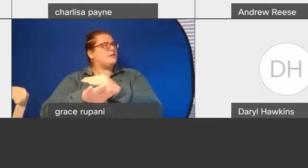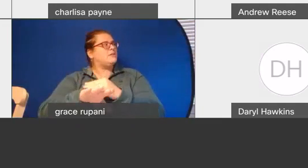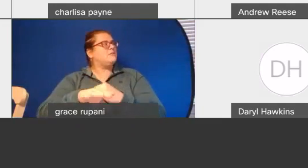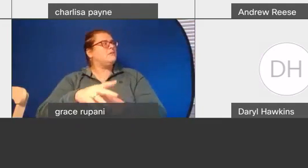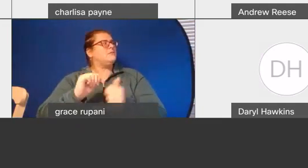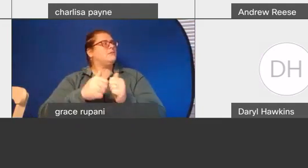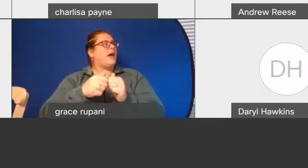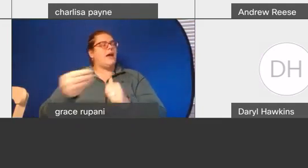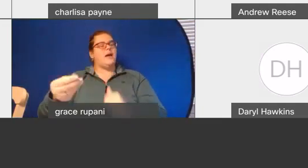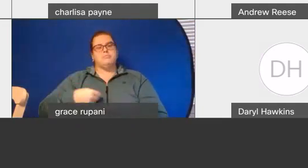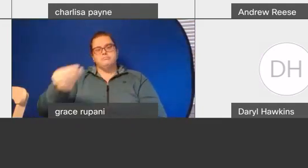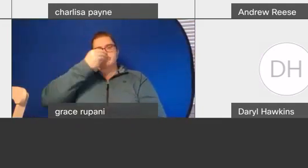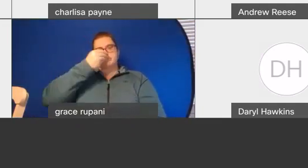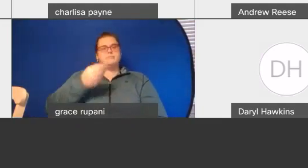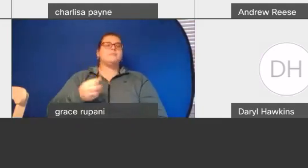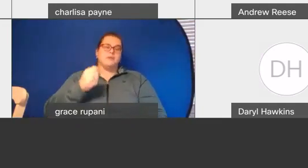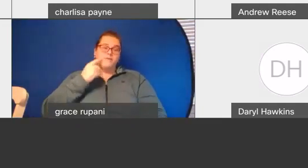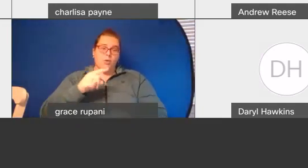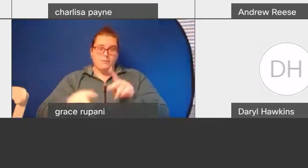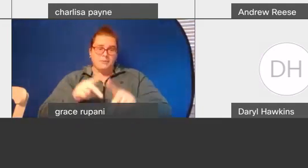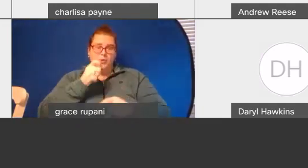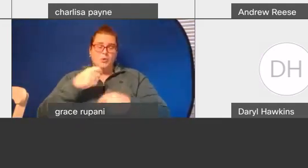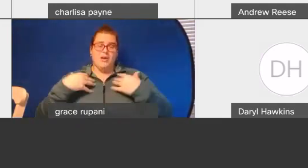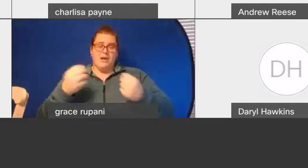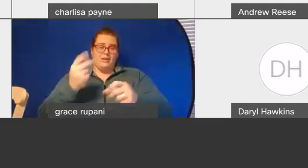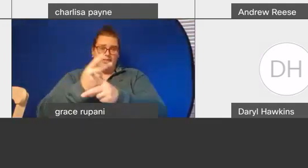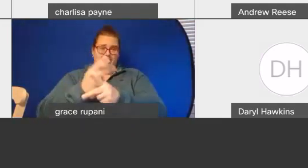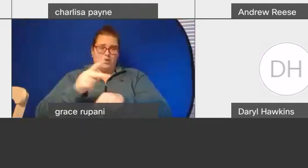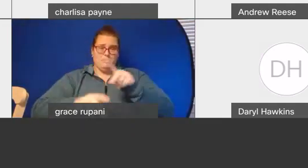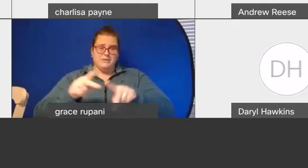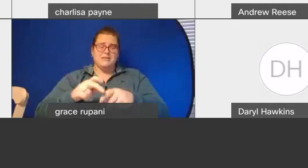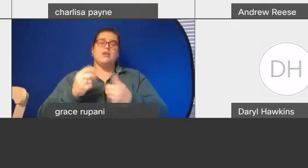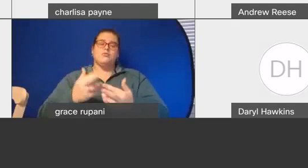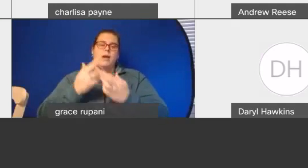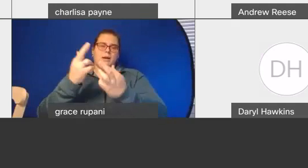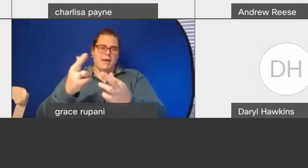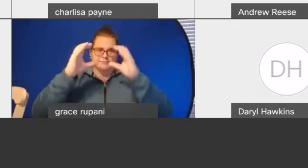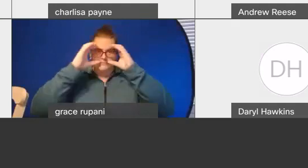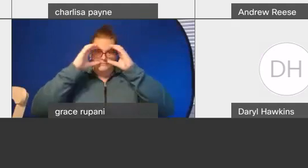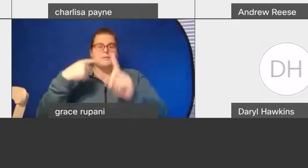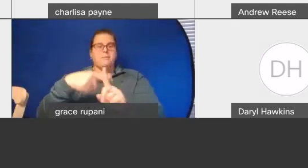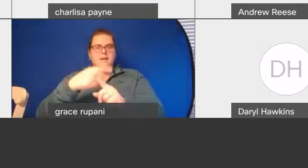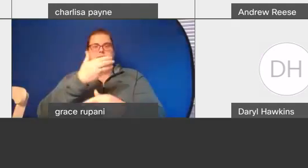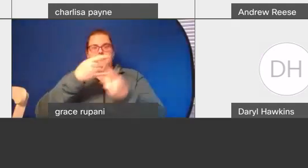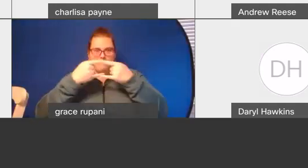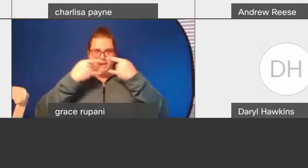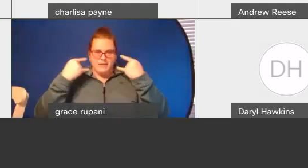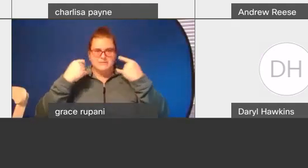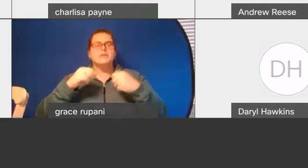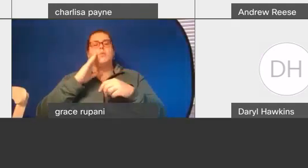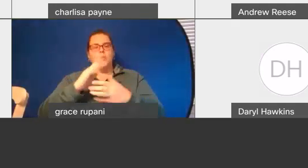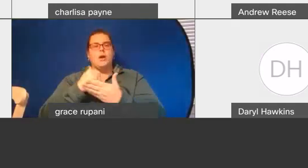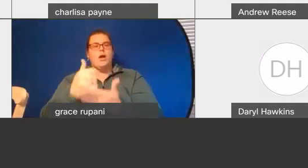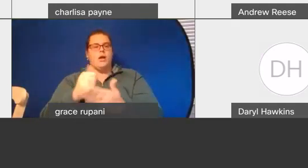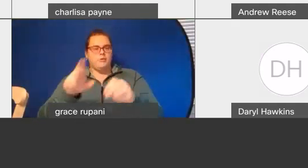for healthcare personnel, that would be wearing eye protection and wearing masks. So doing both things helps provide that level